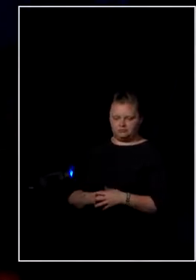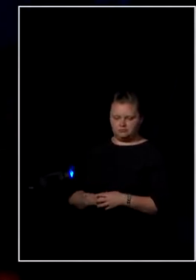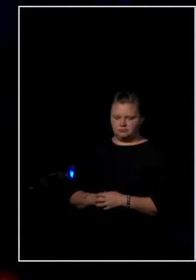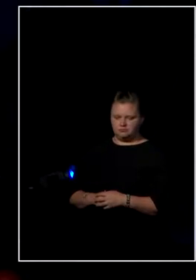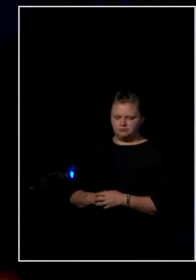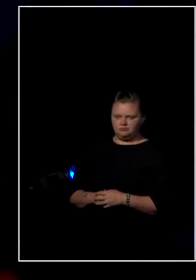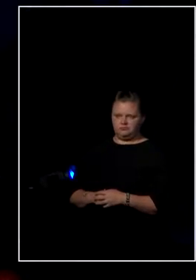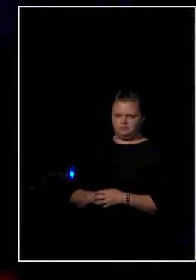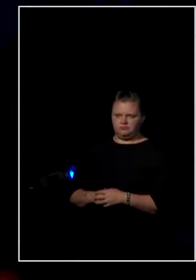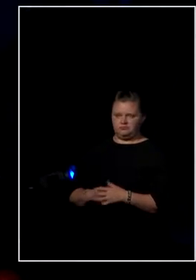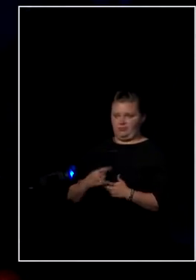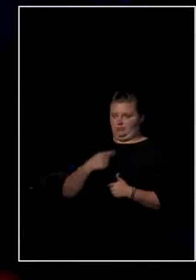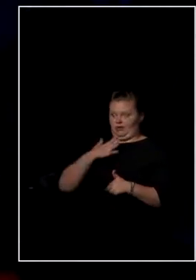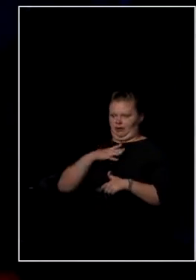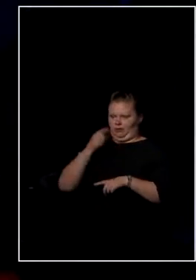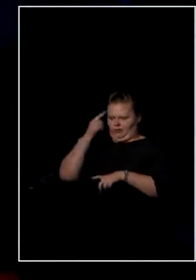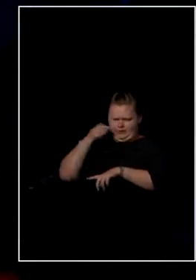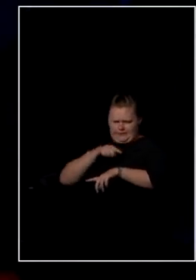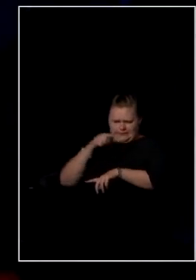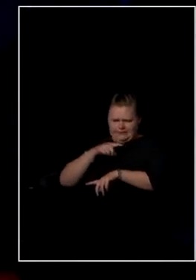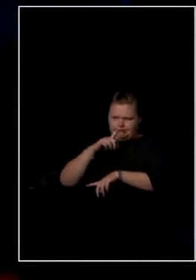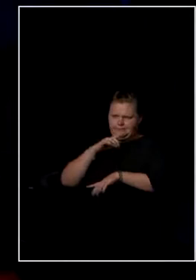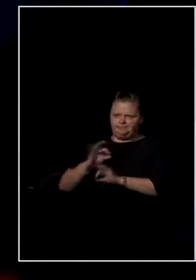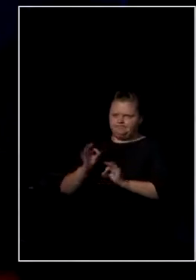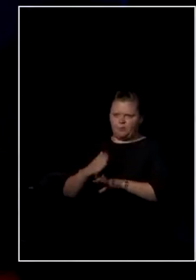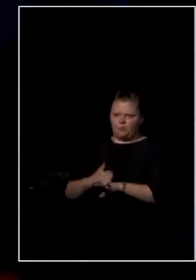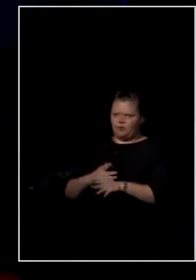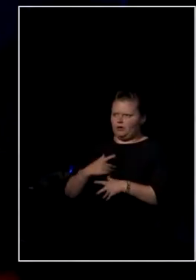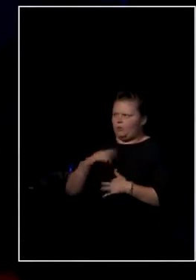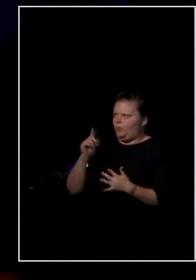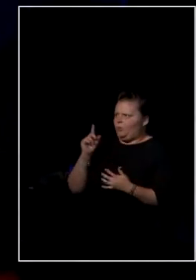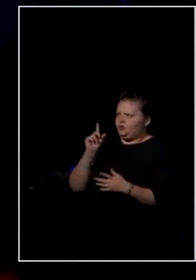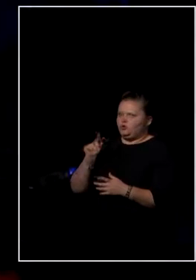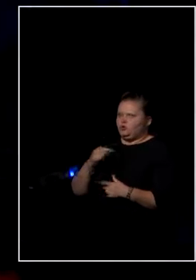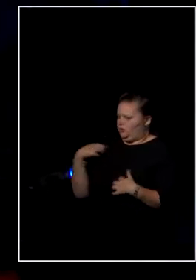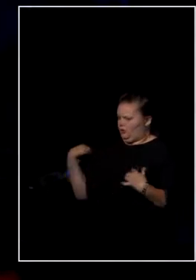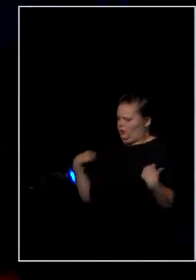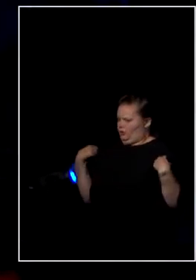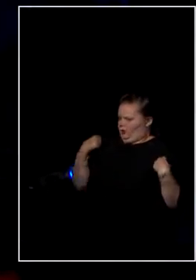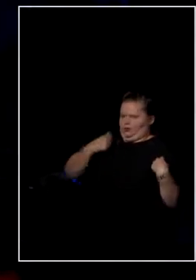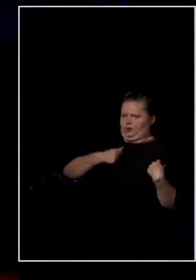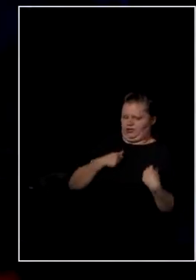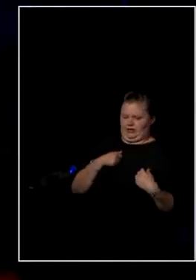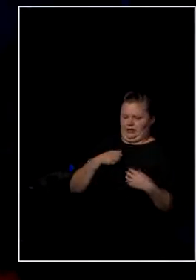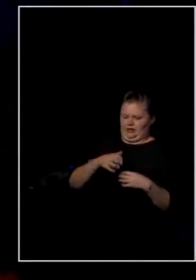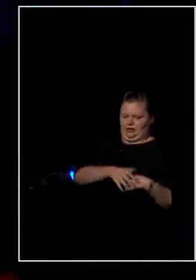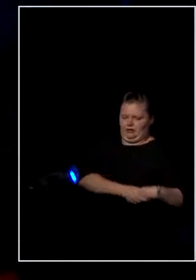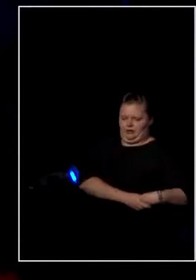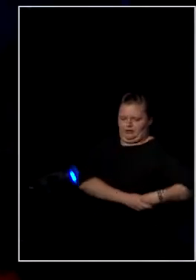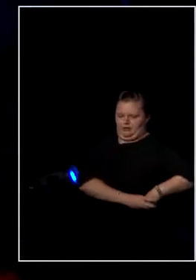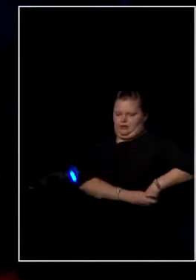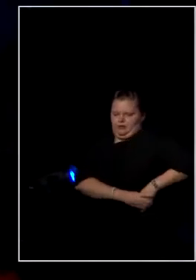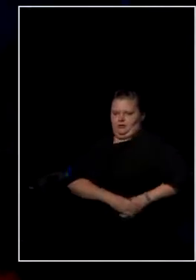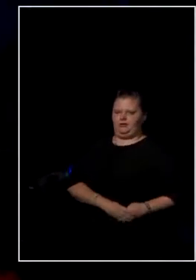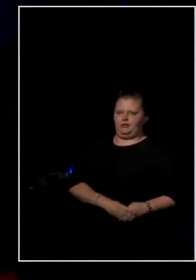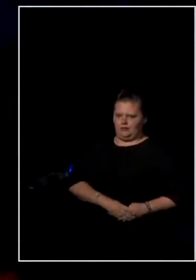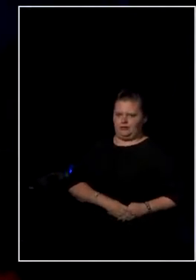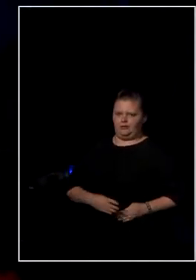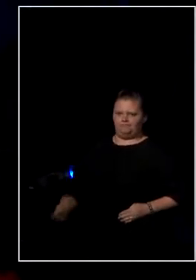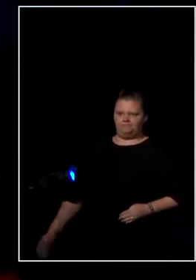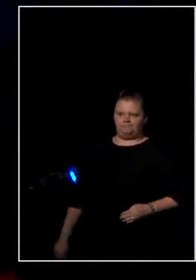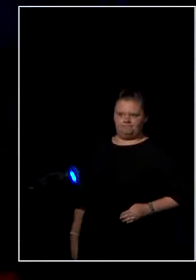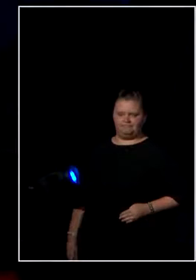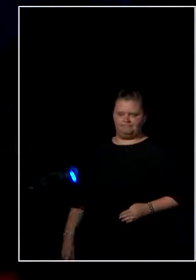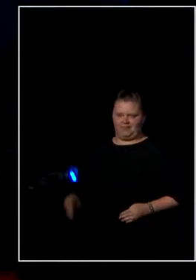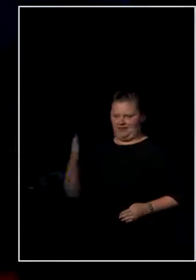that I would like it to do. And so I didn't know what to do. So I just put my jacket on and put my arm in my pocket.